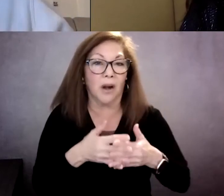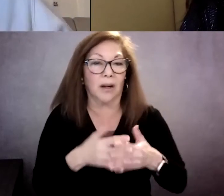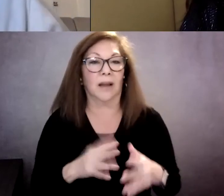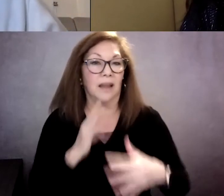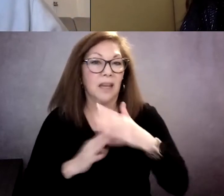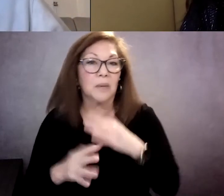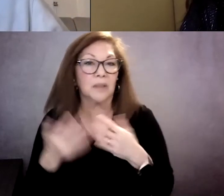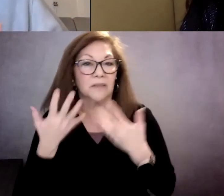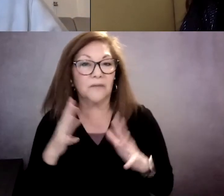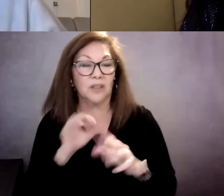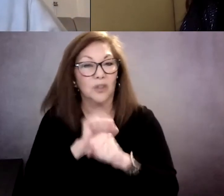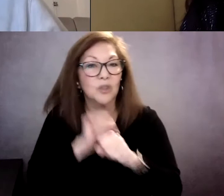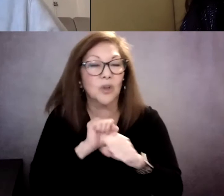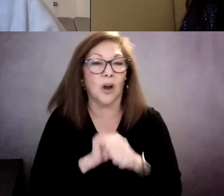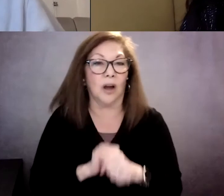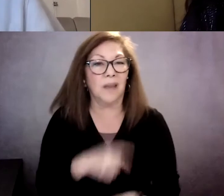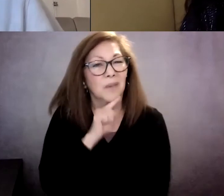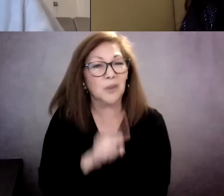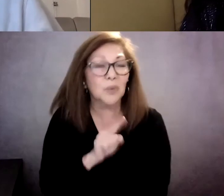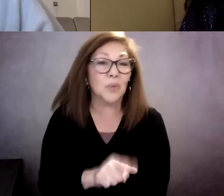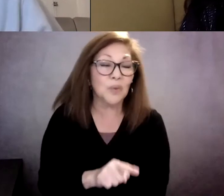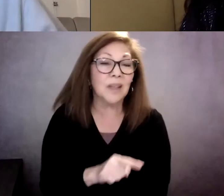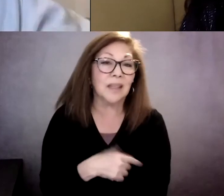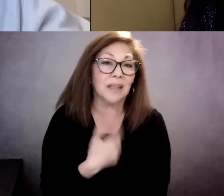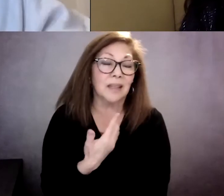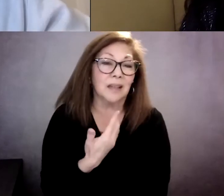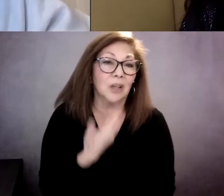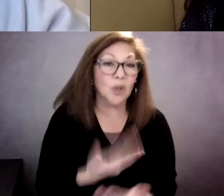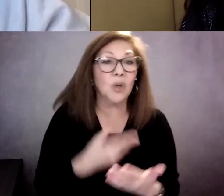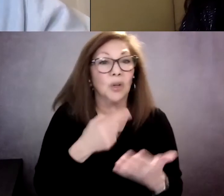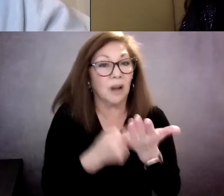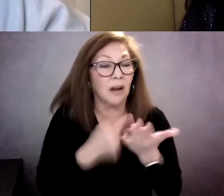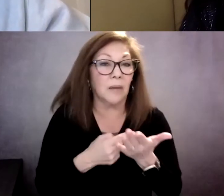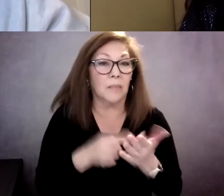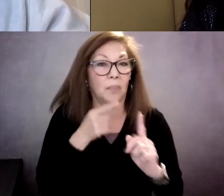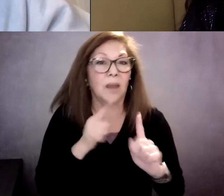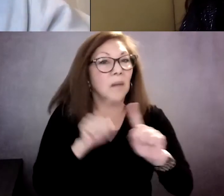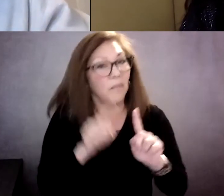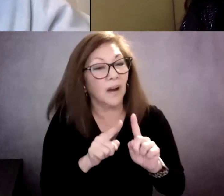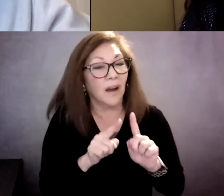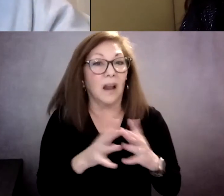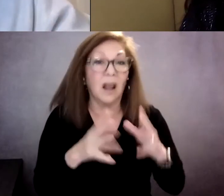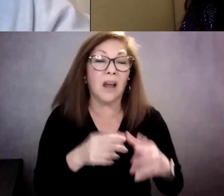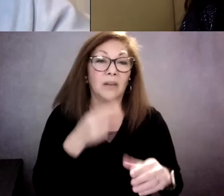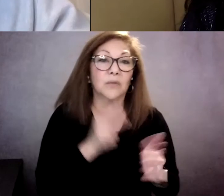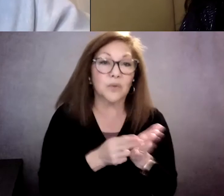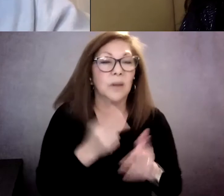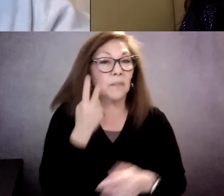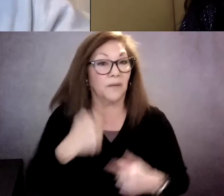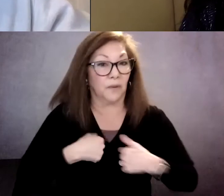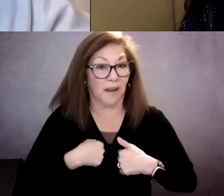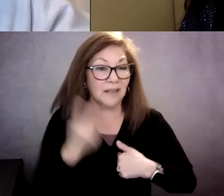are totally well-intentioned talking points. And of course, they have a great degree of truth. Yet to me, to see